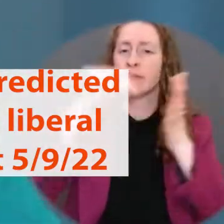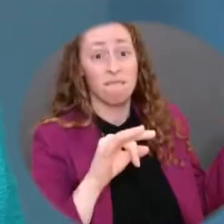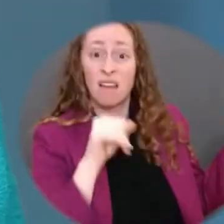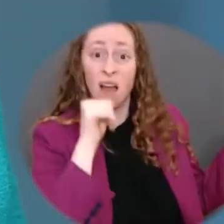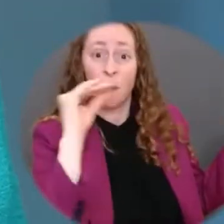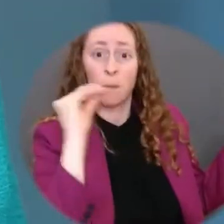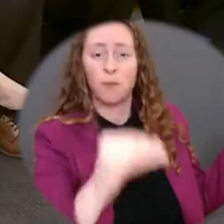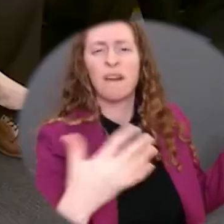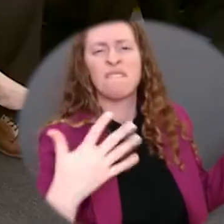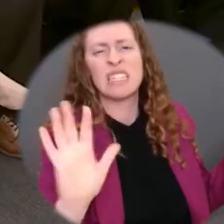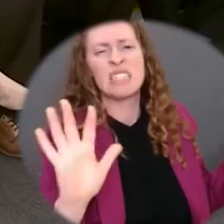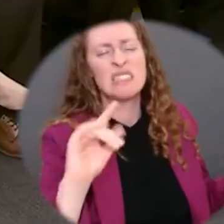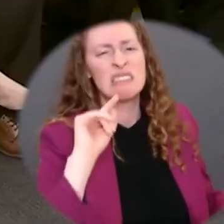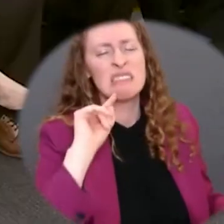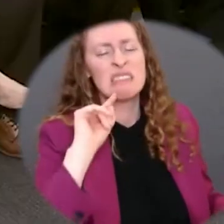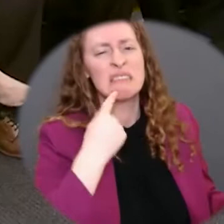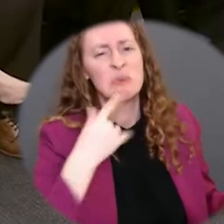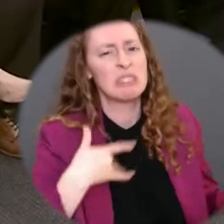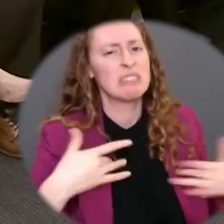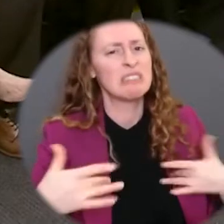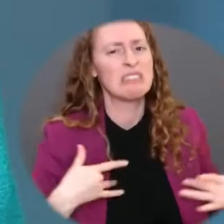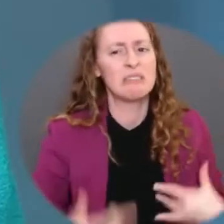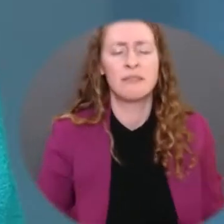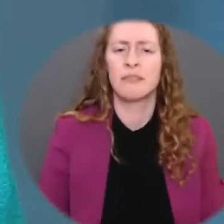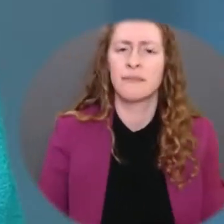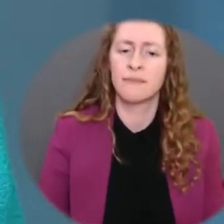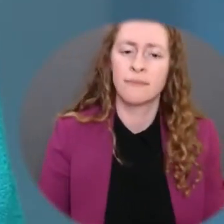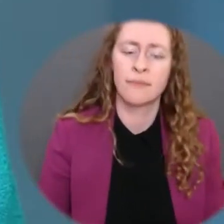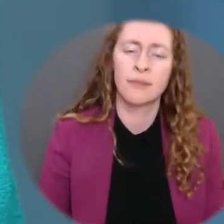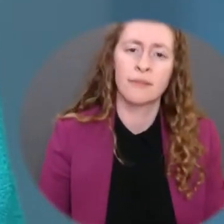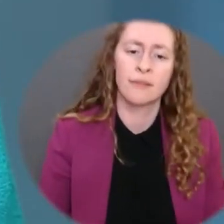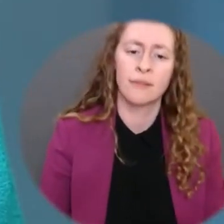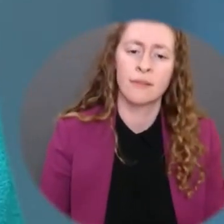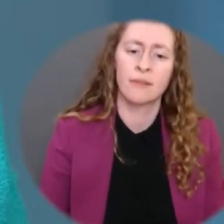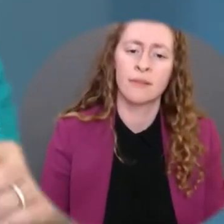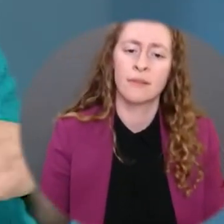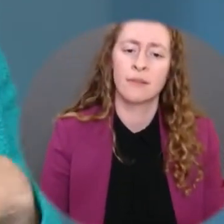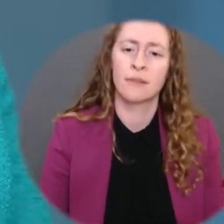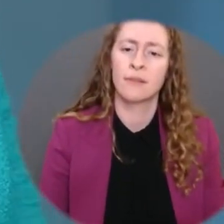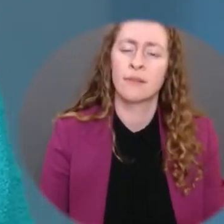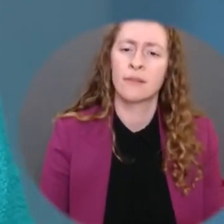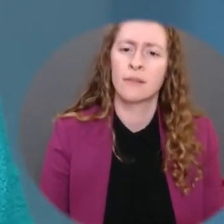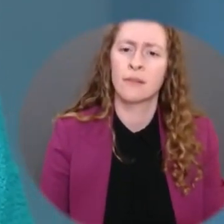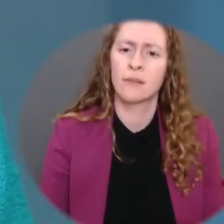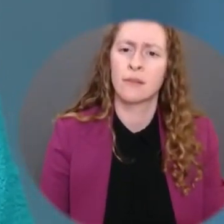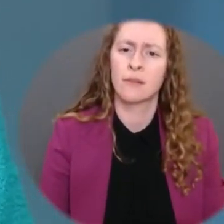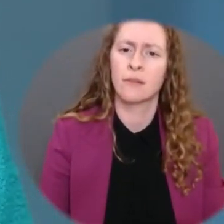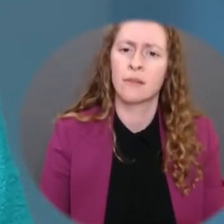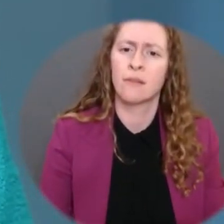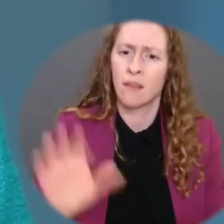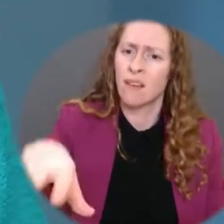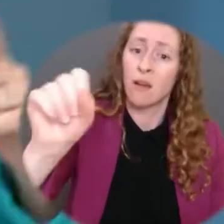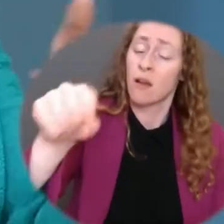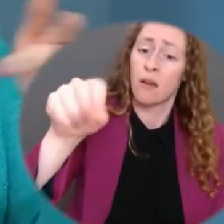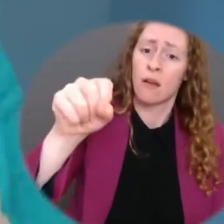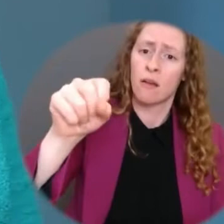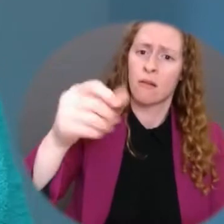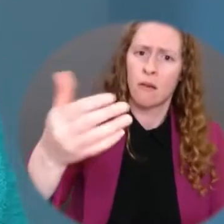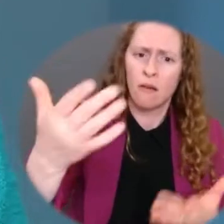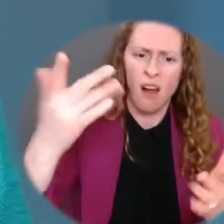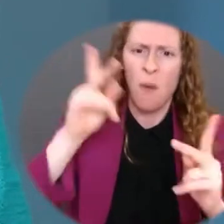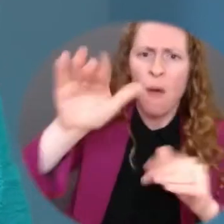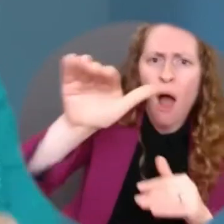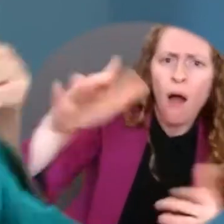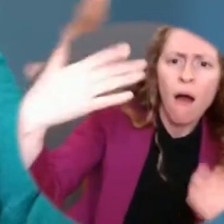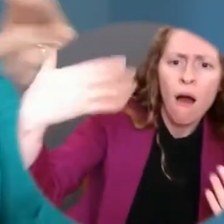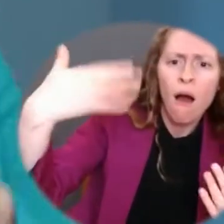year ago. White House be able to make public. Can you spread out the questions a little bit? Can you yield to your colleagues, please? I would be happy to, but I think it would